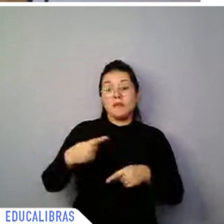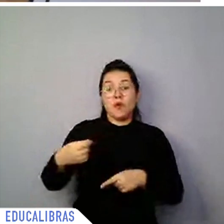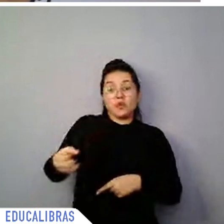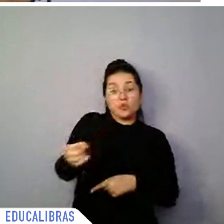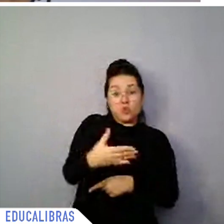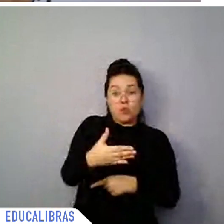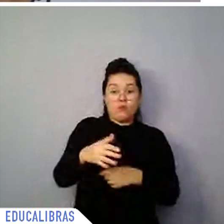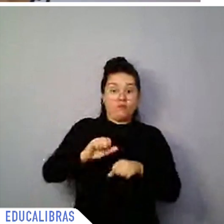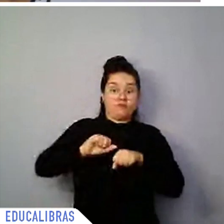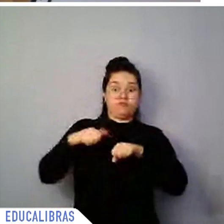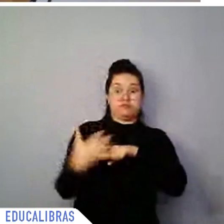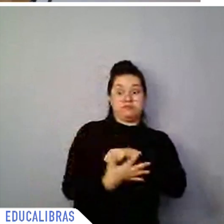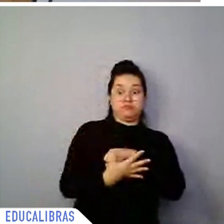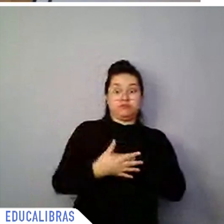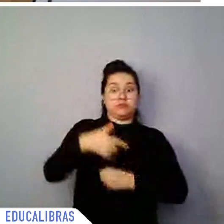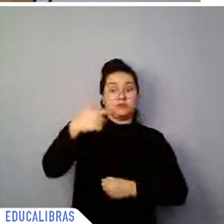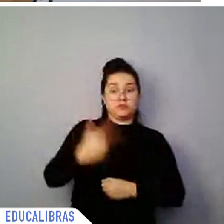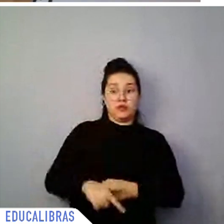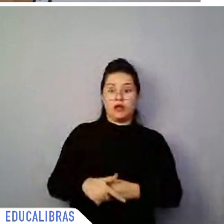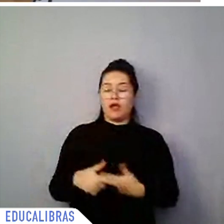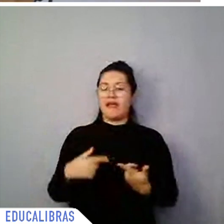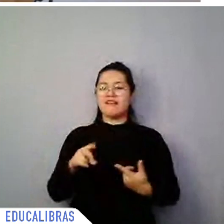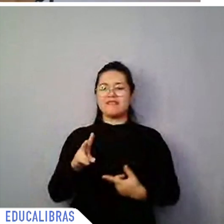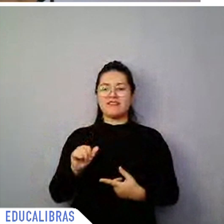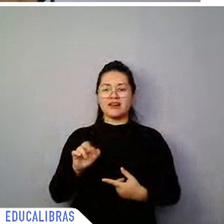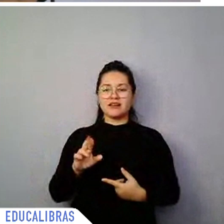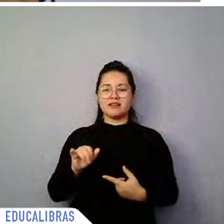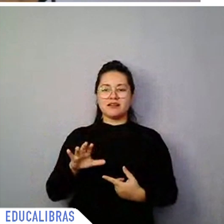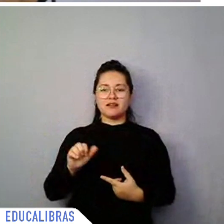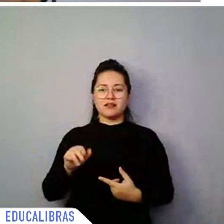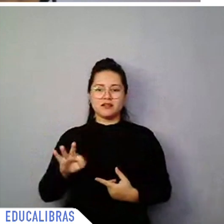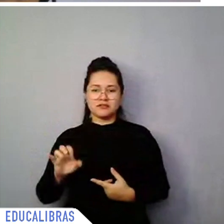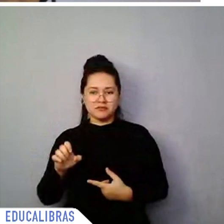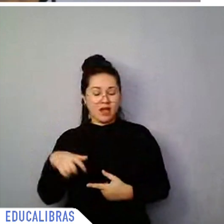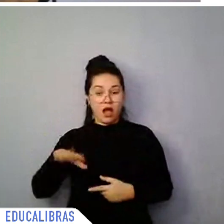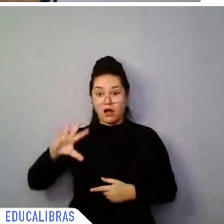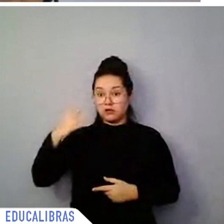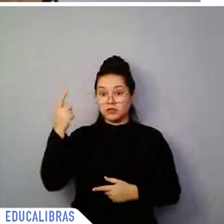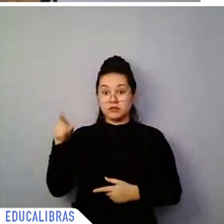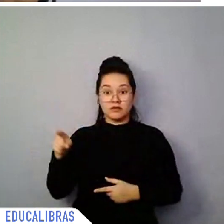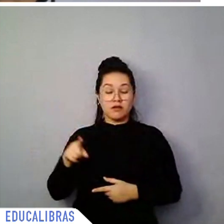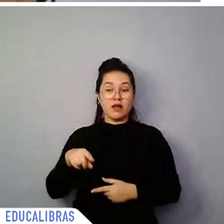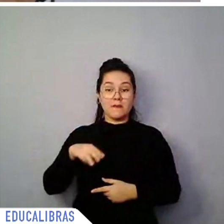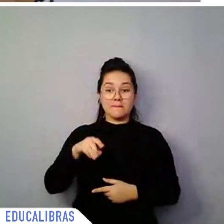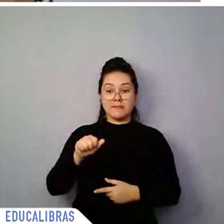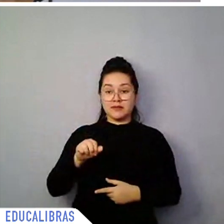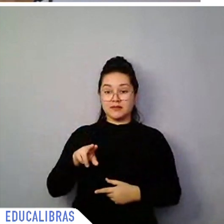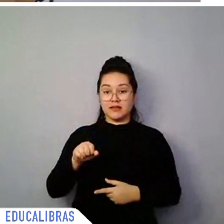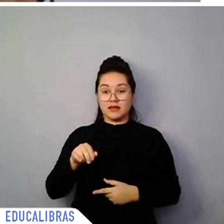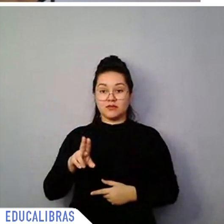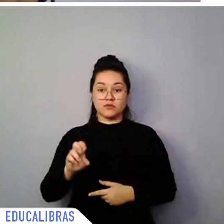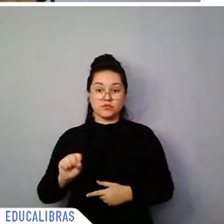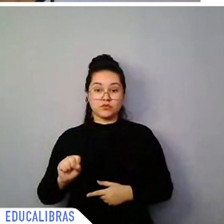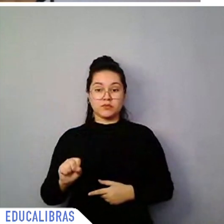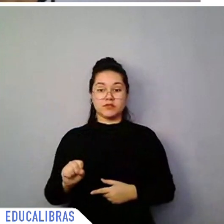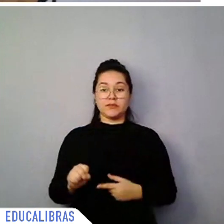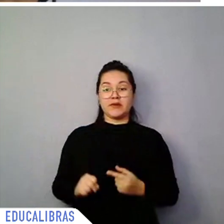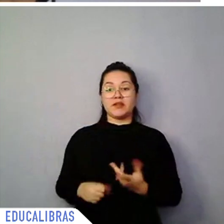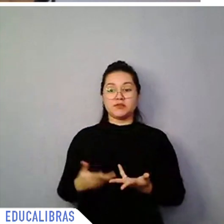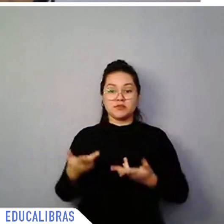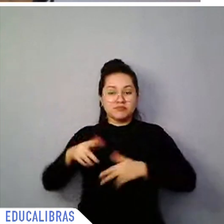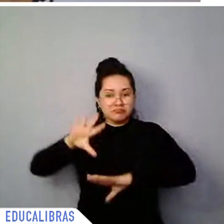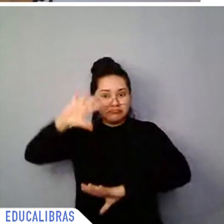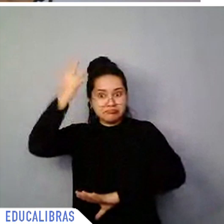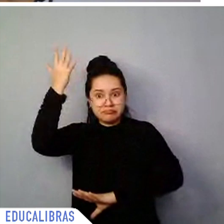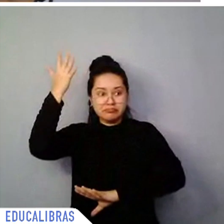smaller rhythm, but will continue. So any new strains that come up, like the one